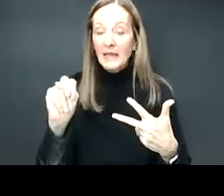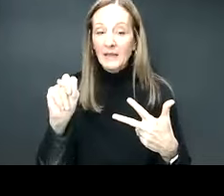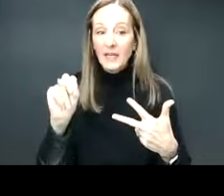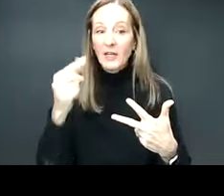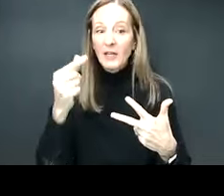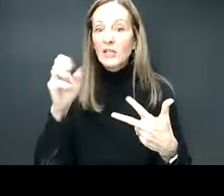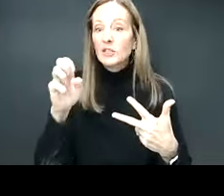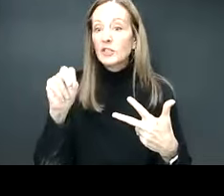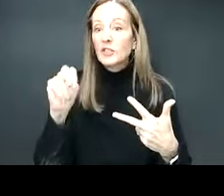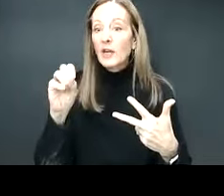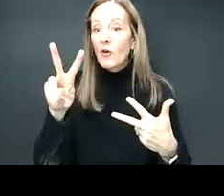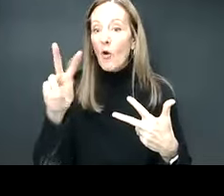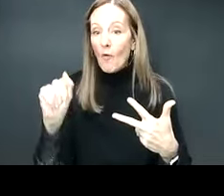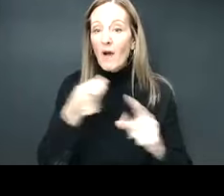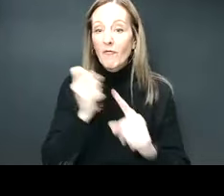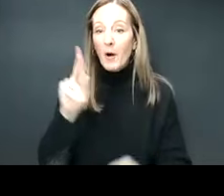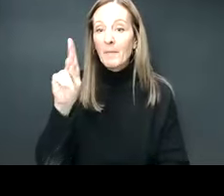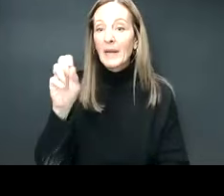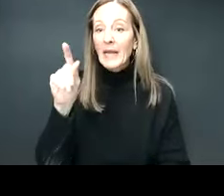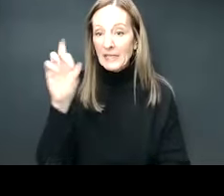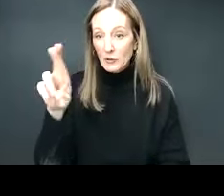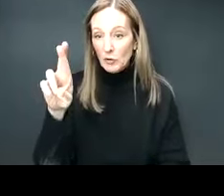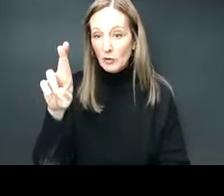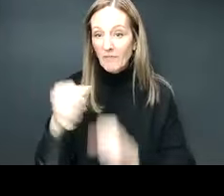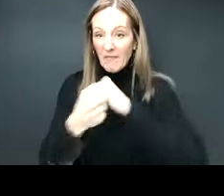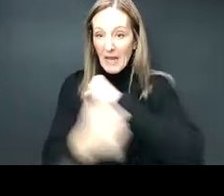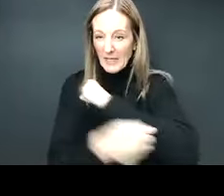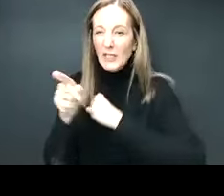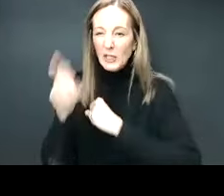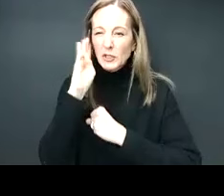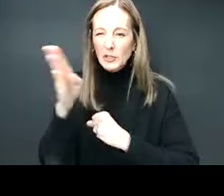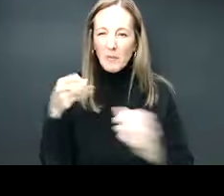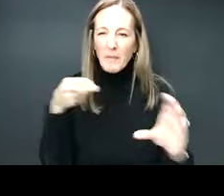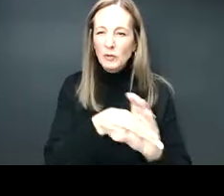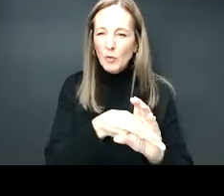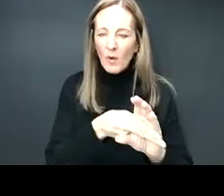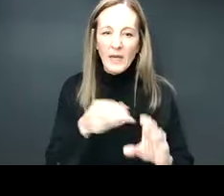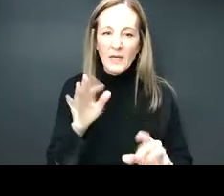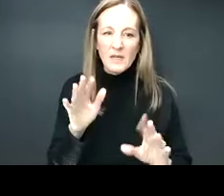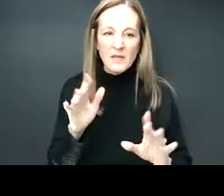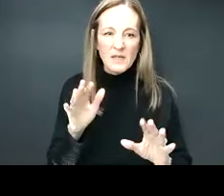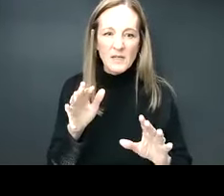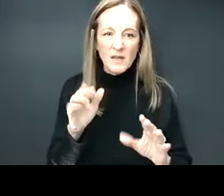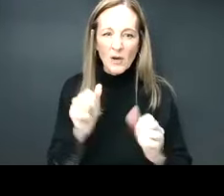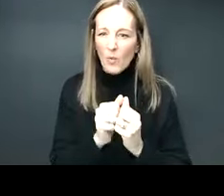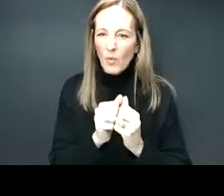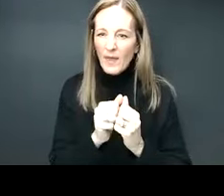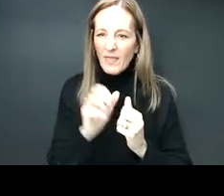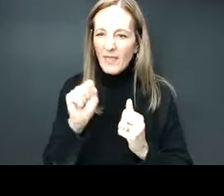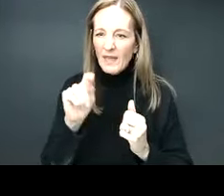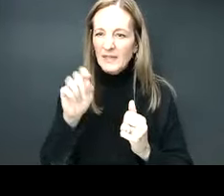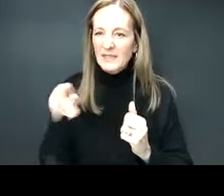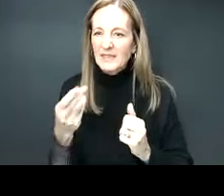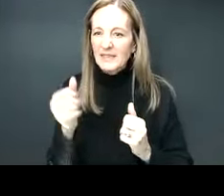Genova from Kessler Foundation, who will be joined by I think Stephanie. Anyway, they'll be presenting some